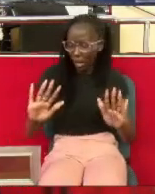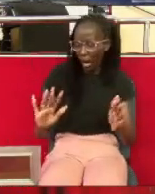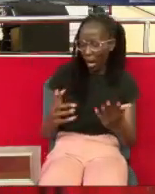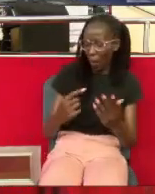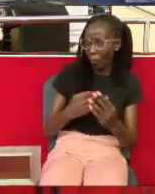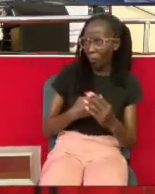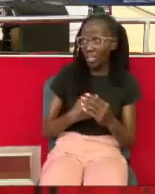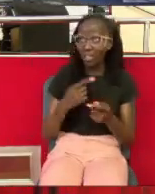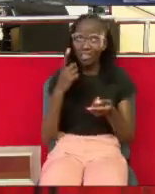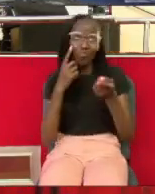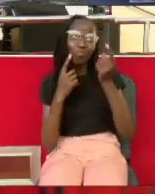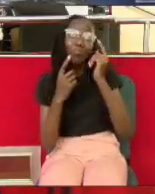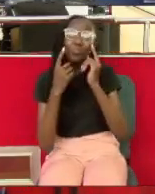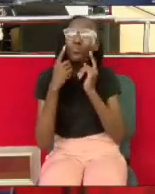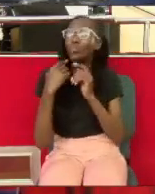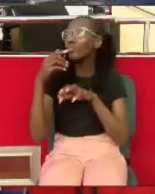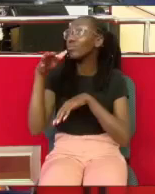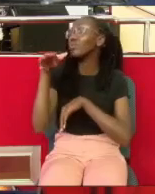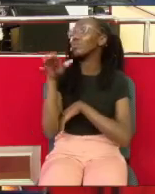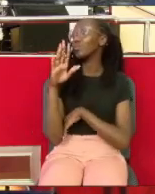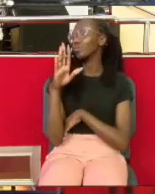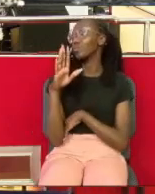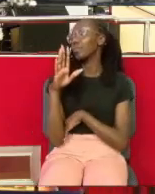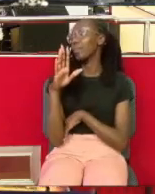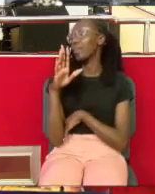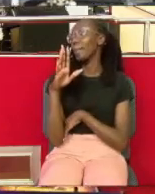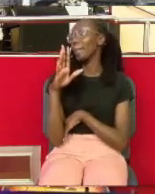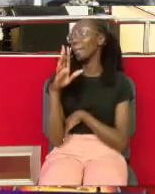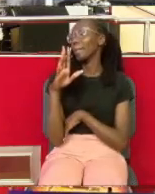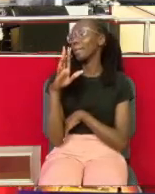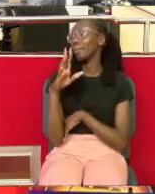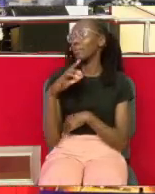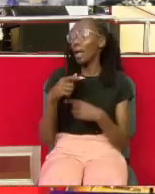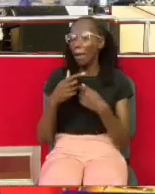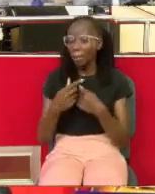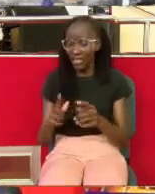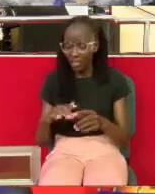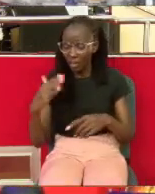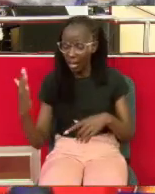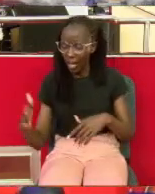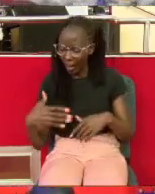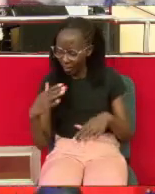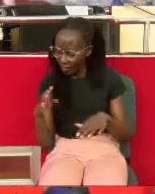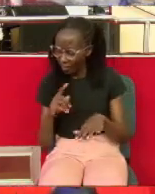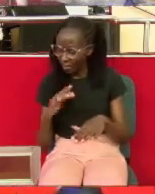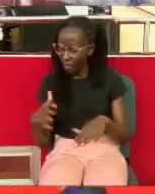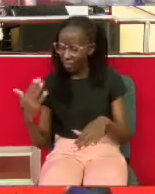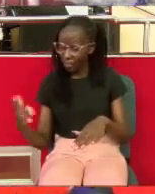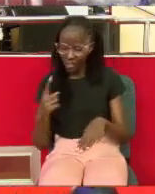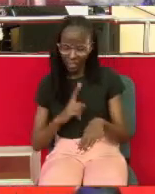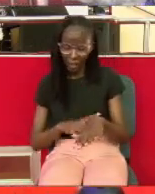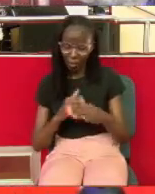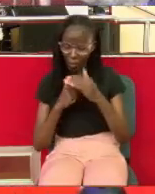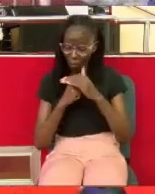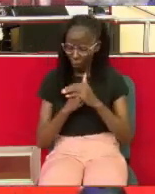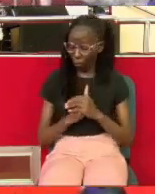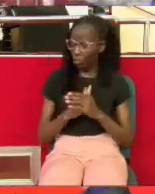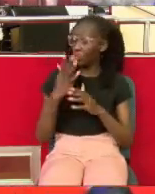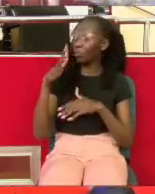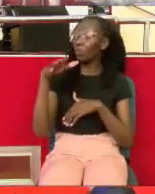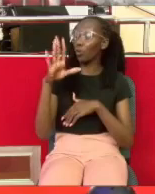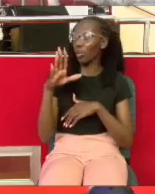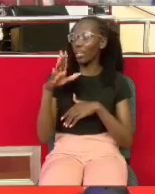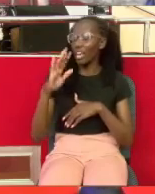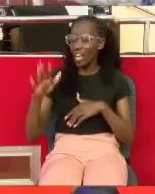prayed with him. Sio kumarangapi nitamlilia. But every time I worship him. Lakini kila wakati nikiabudu. Every time I lift